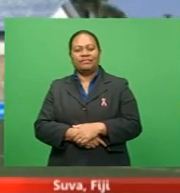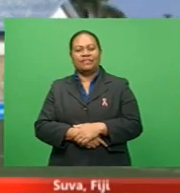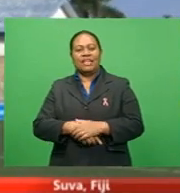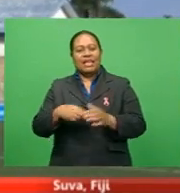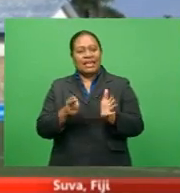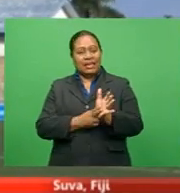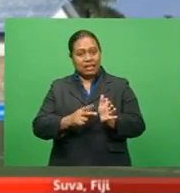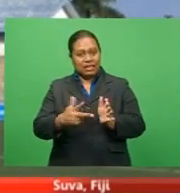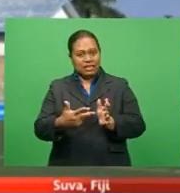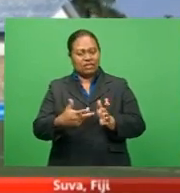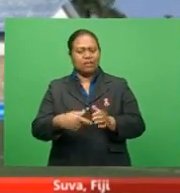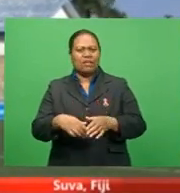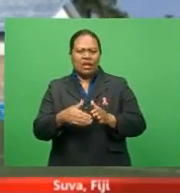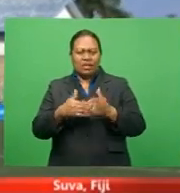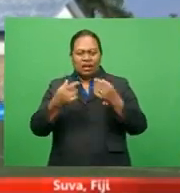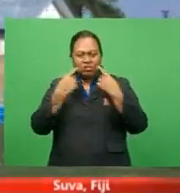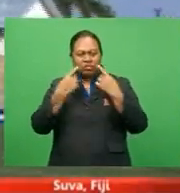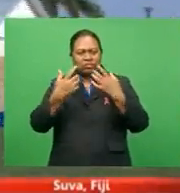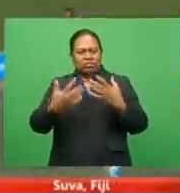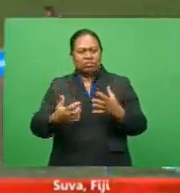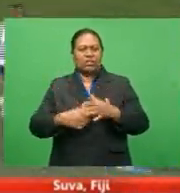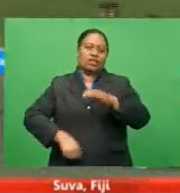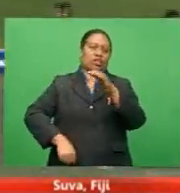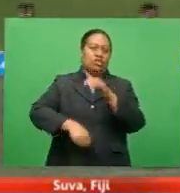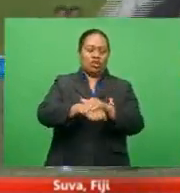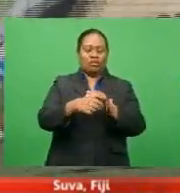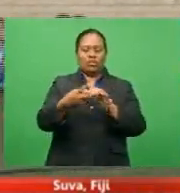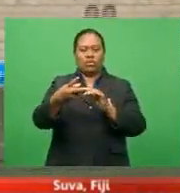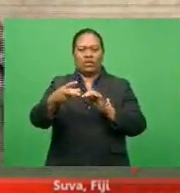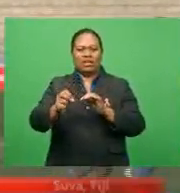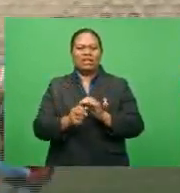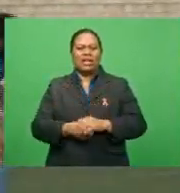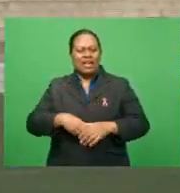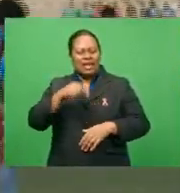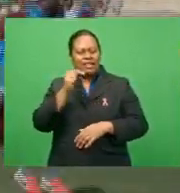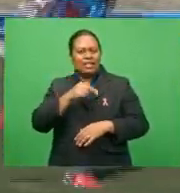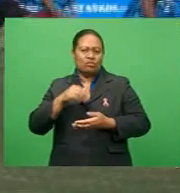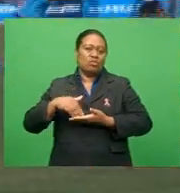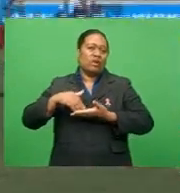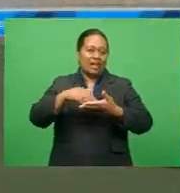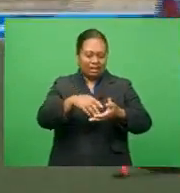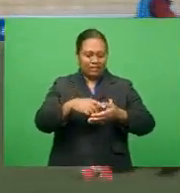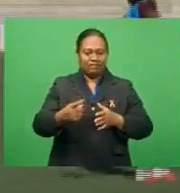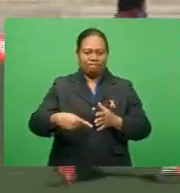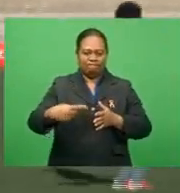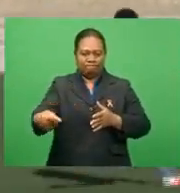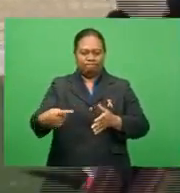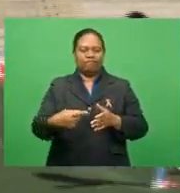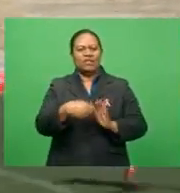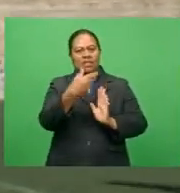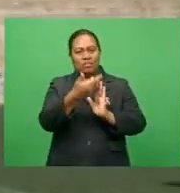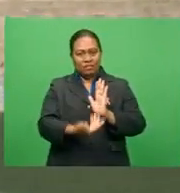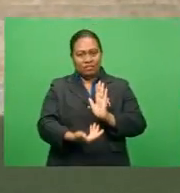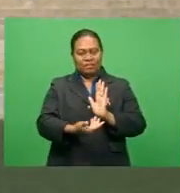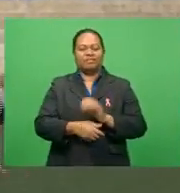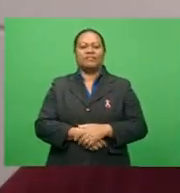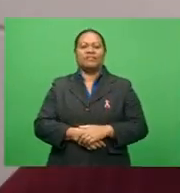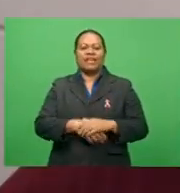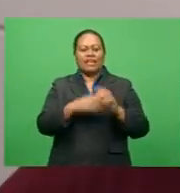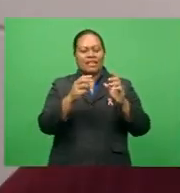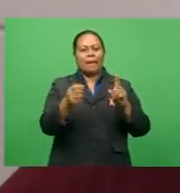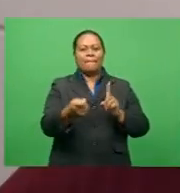Masinu is fighting relegation from the top grade and needed a win to help it maintain its spot in the Premier